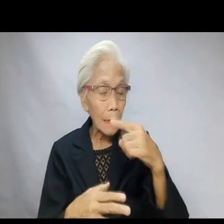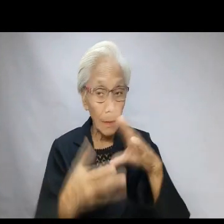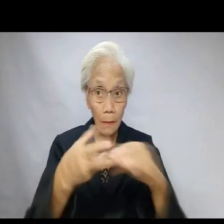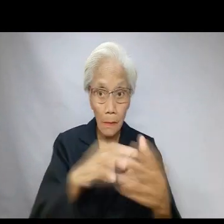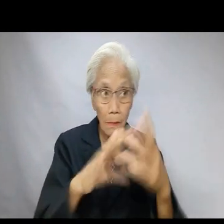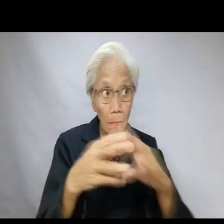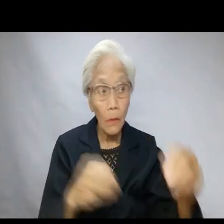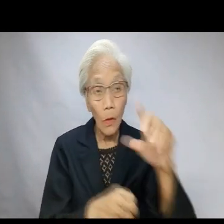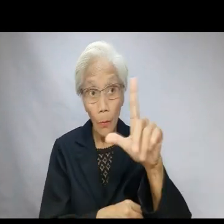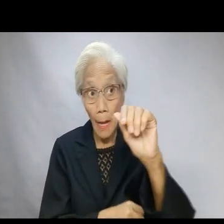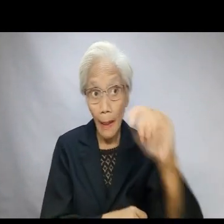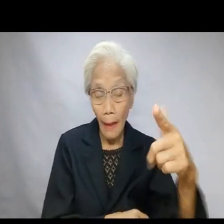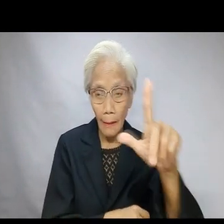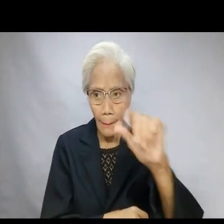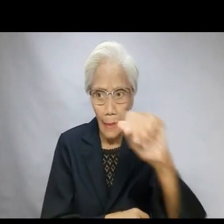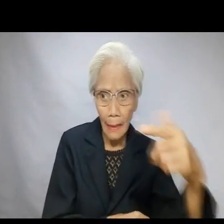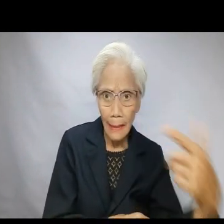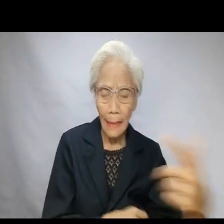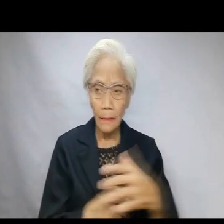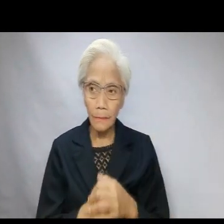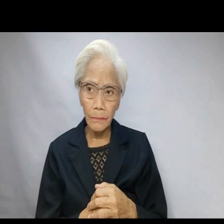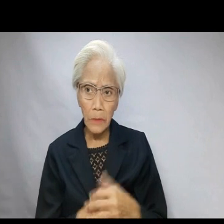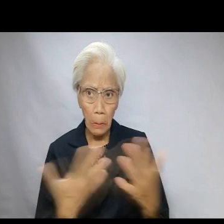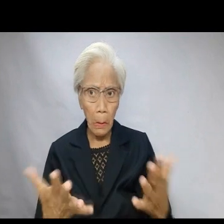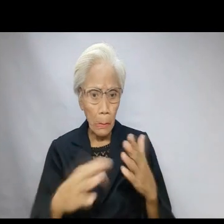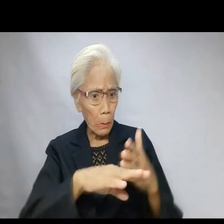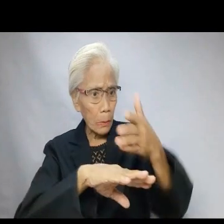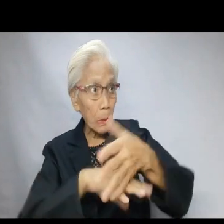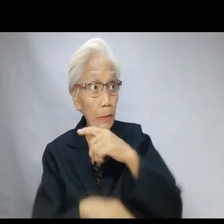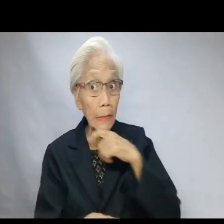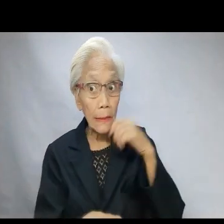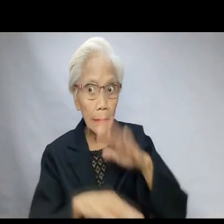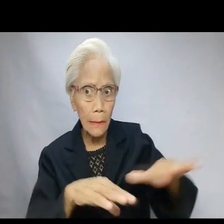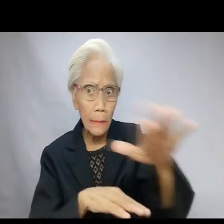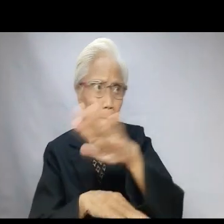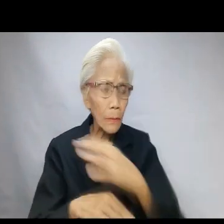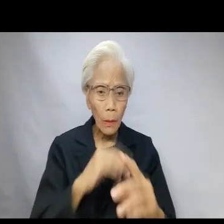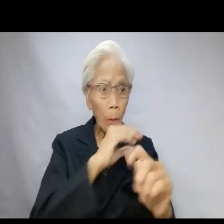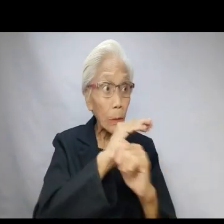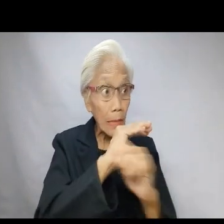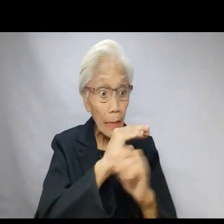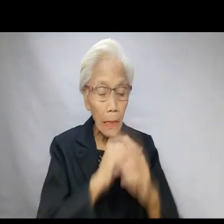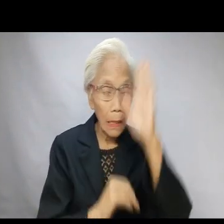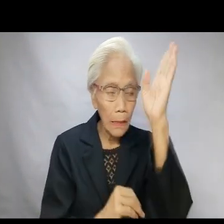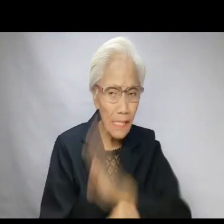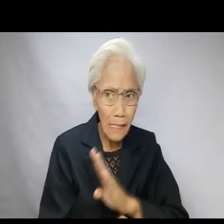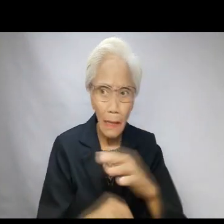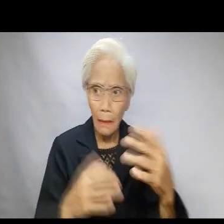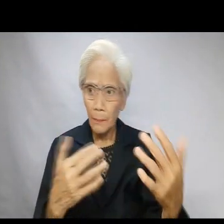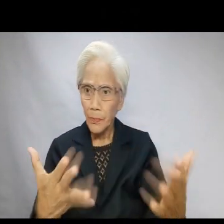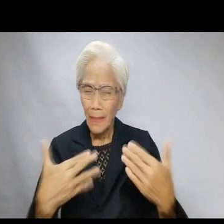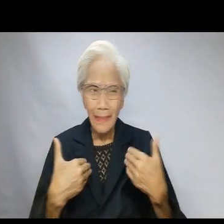Lak Lak, an Algerian guide and his assistant. They were crossing the desert when their truck broke down. As